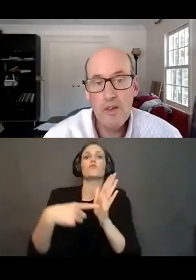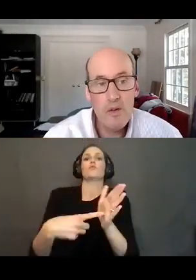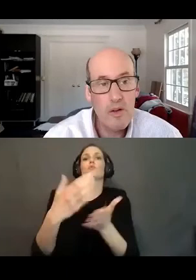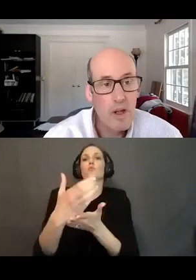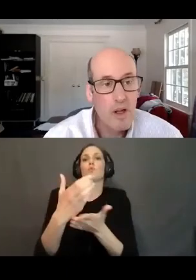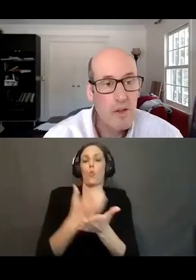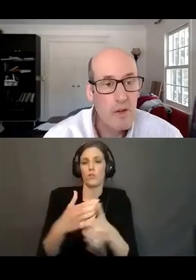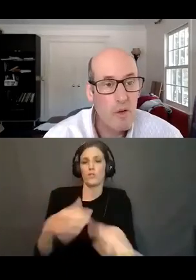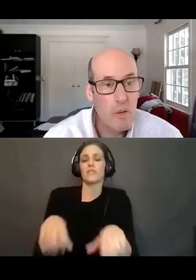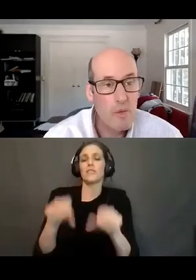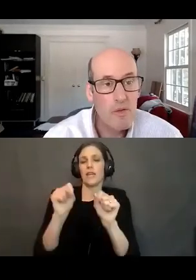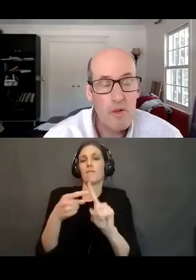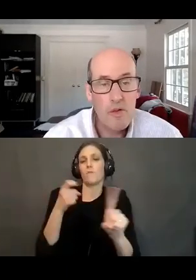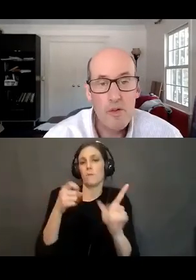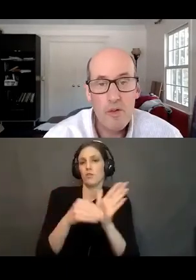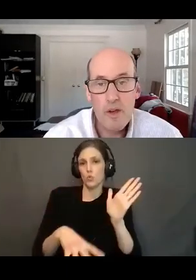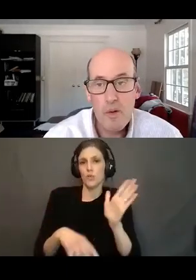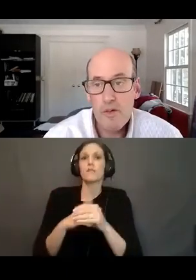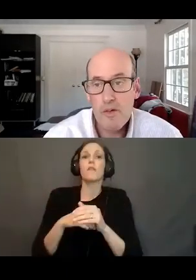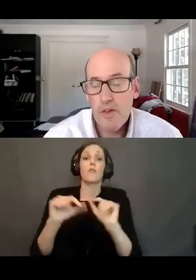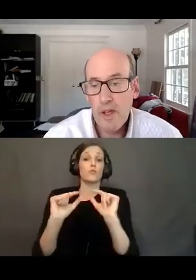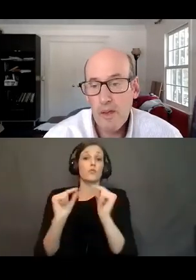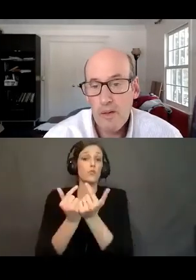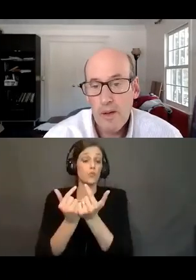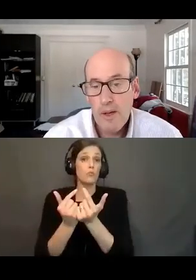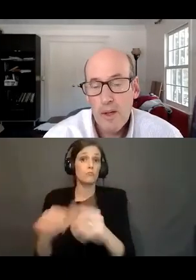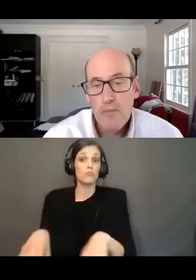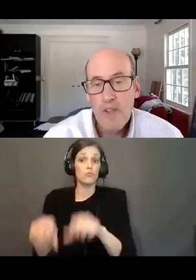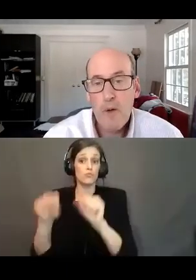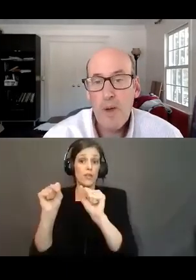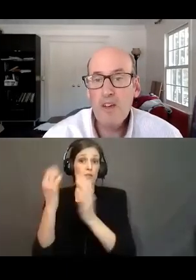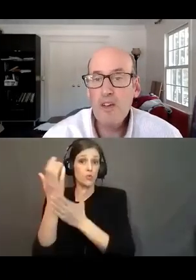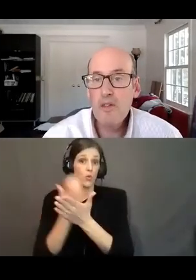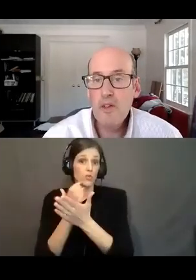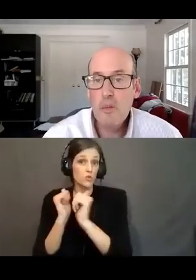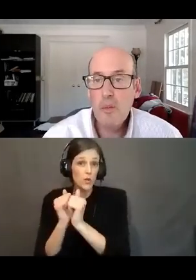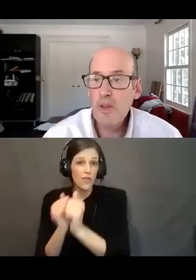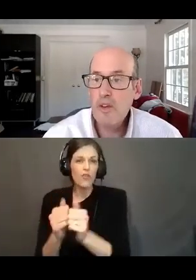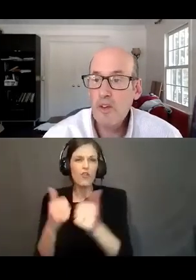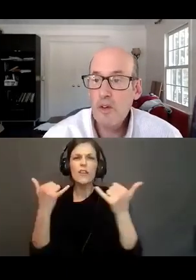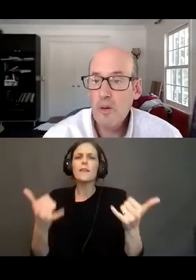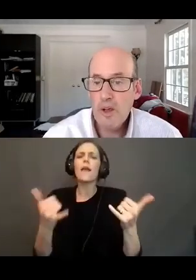by a student. There are groups of students who take courses together. Now